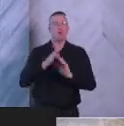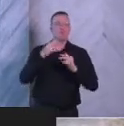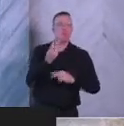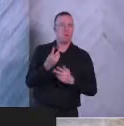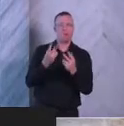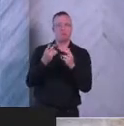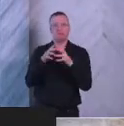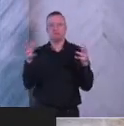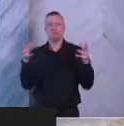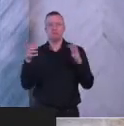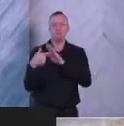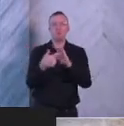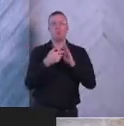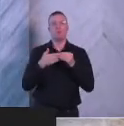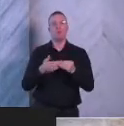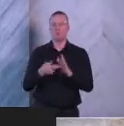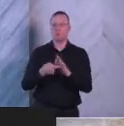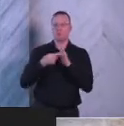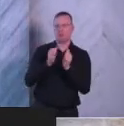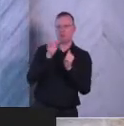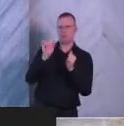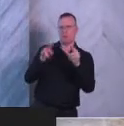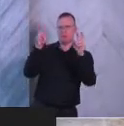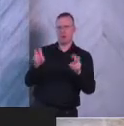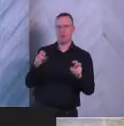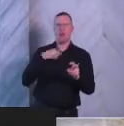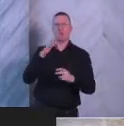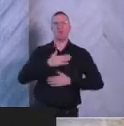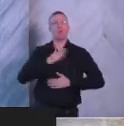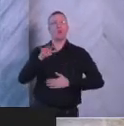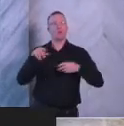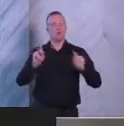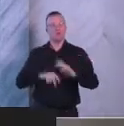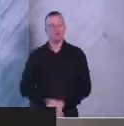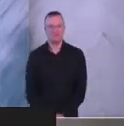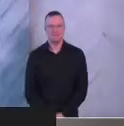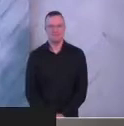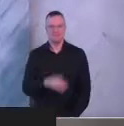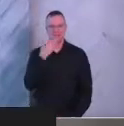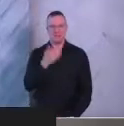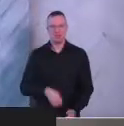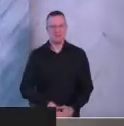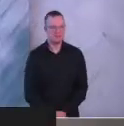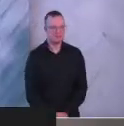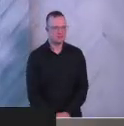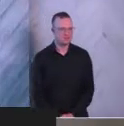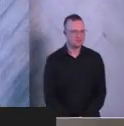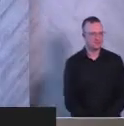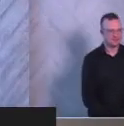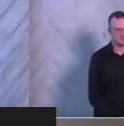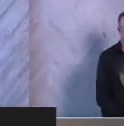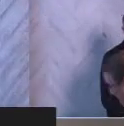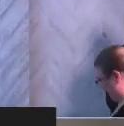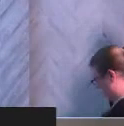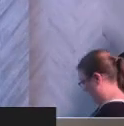that and show the leadership that is required. And I would appreciate that opportunity. Thank you. Thank you, Gary. And Vic,